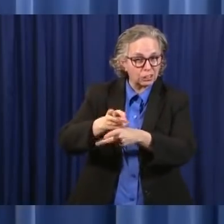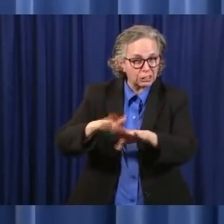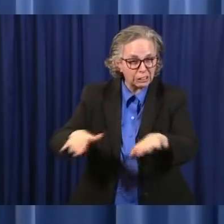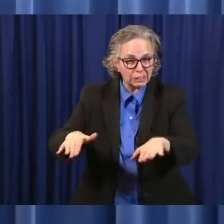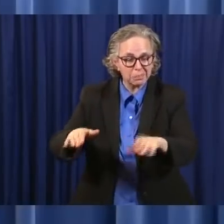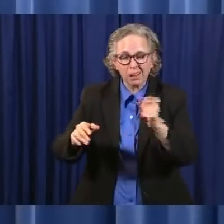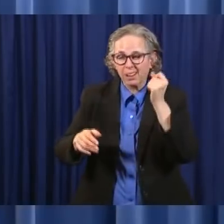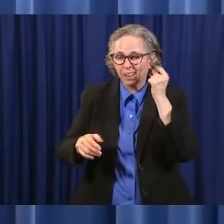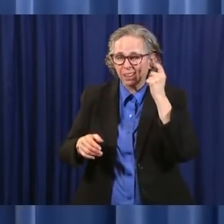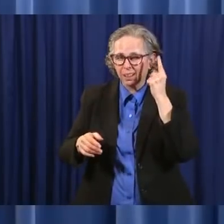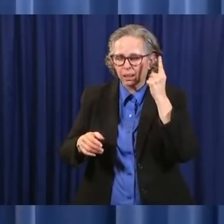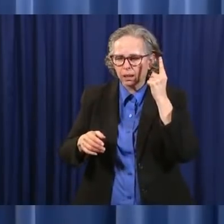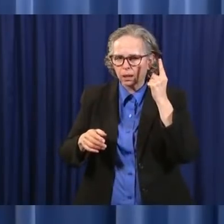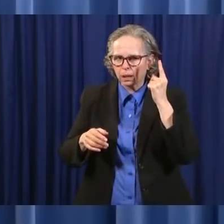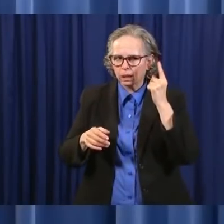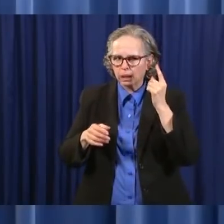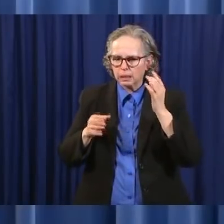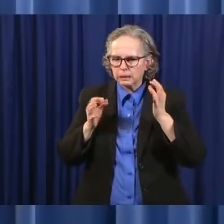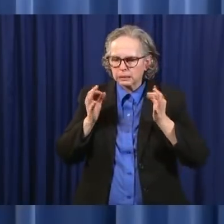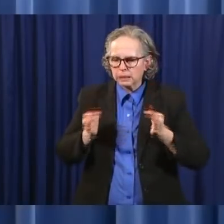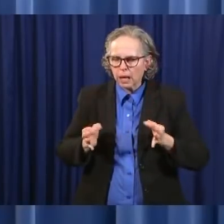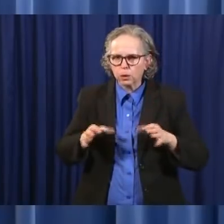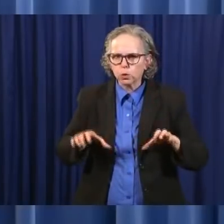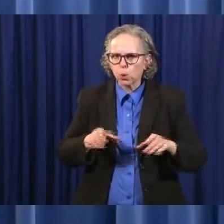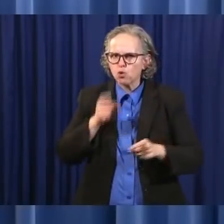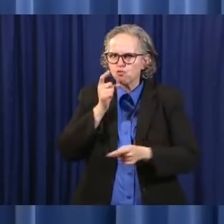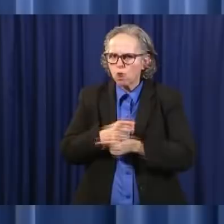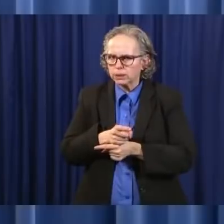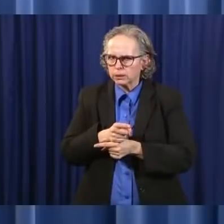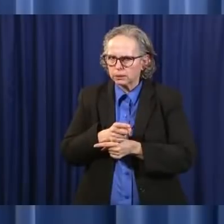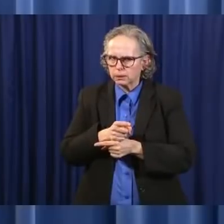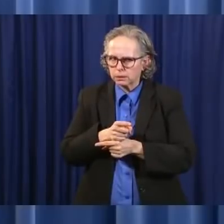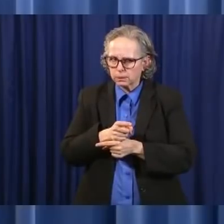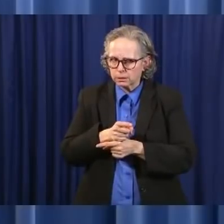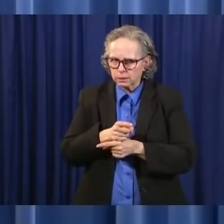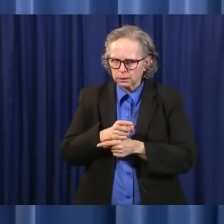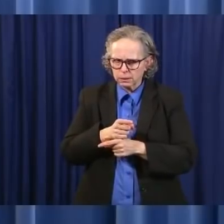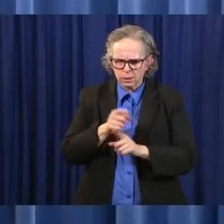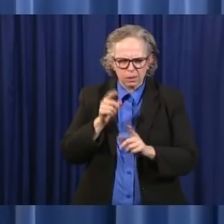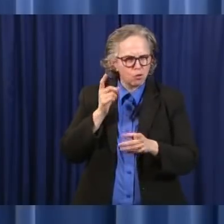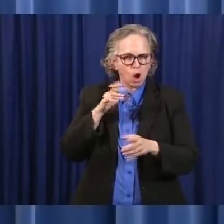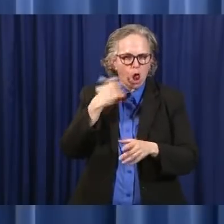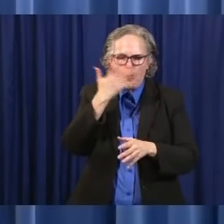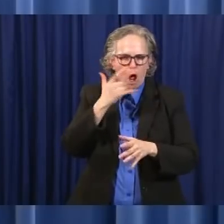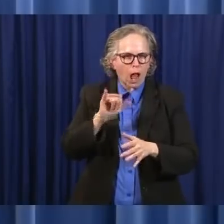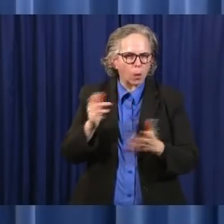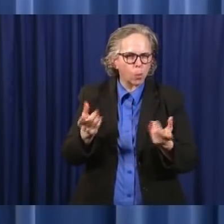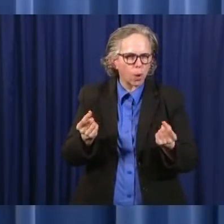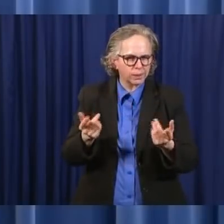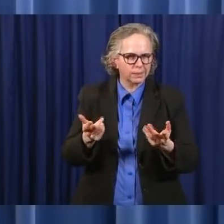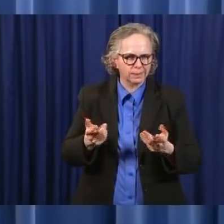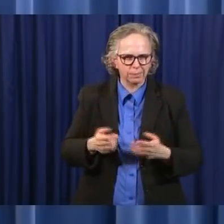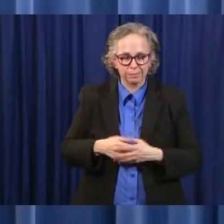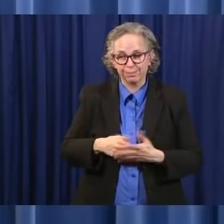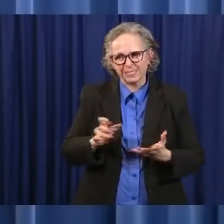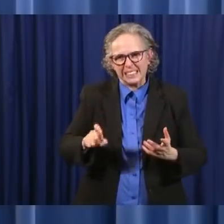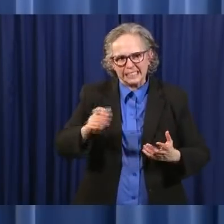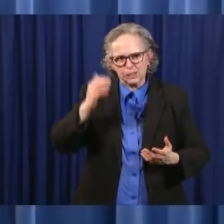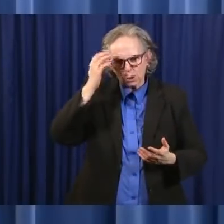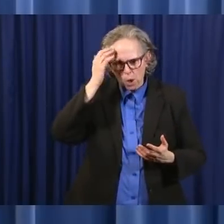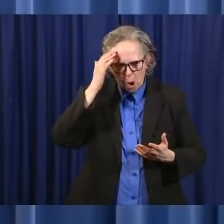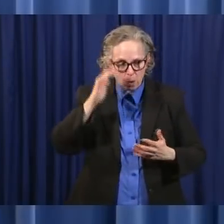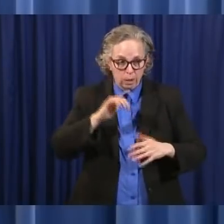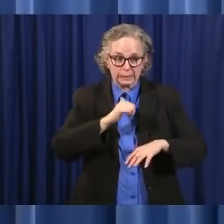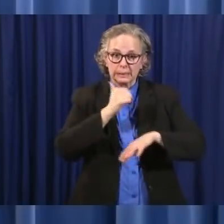right this time as well. And by right, I mean doing everything in our power to assure the workers that they'll